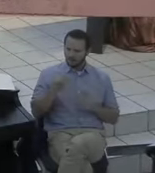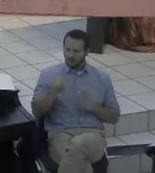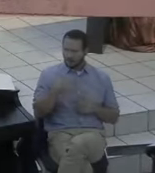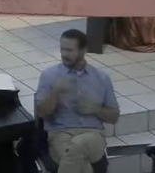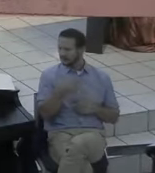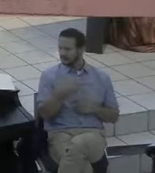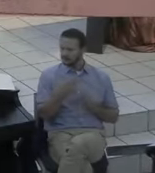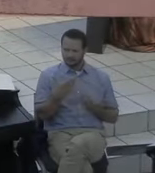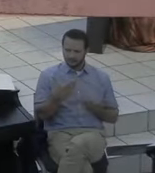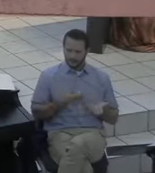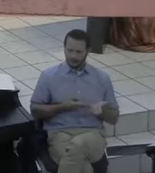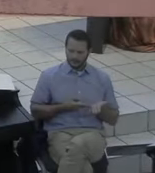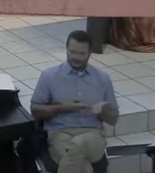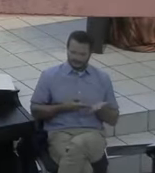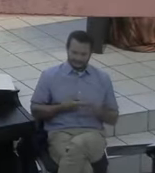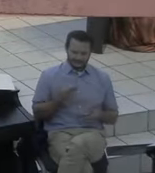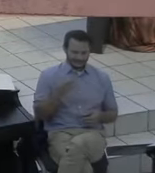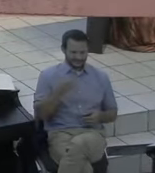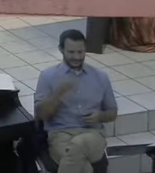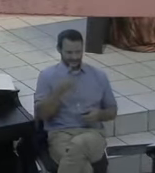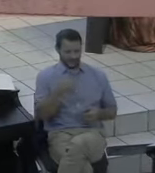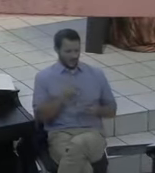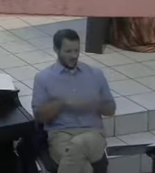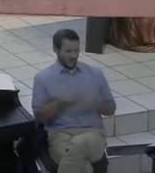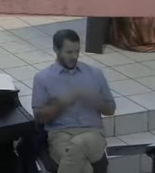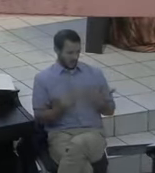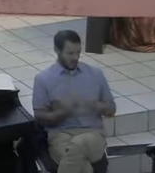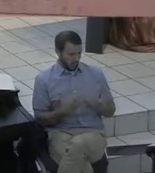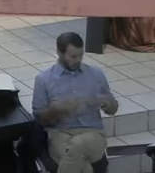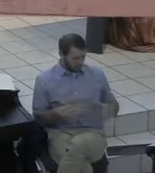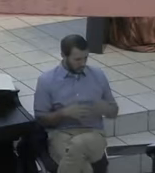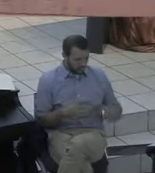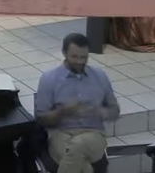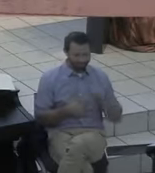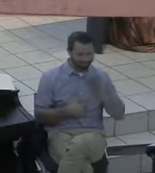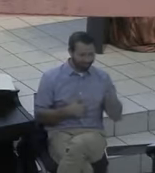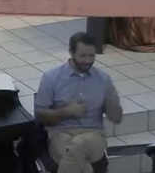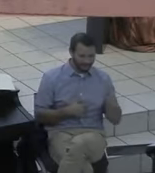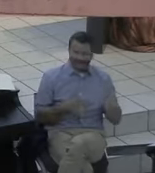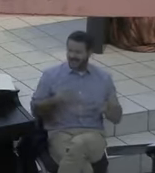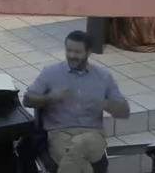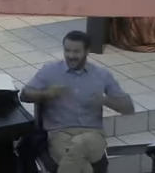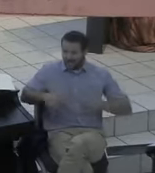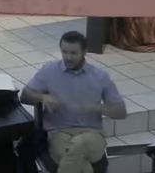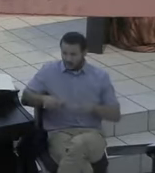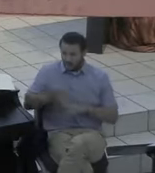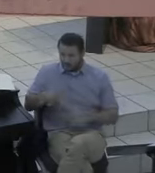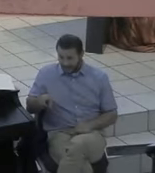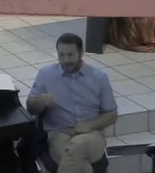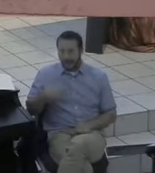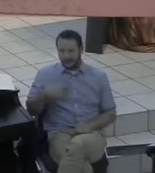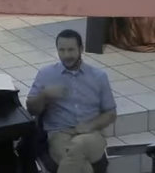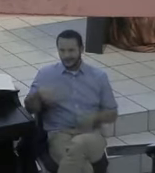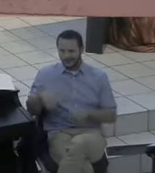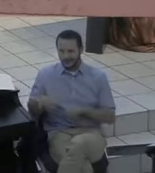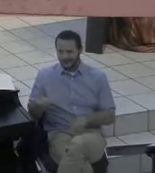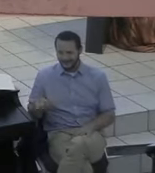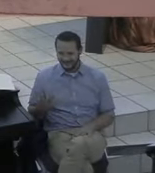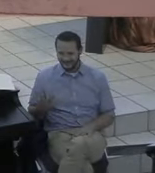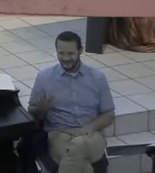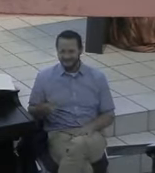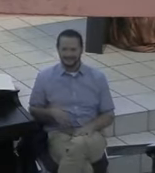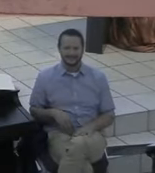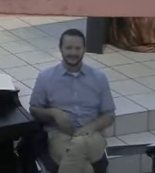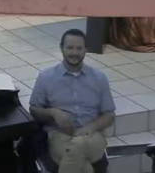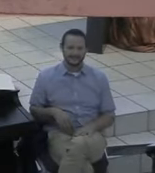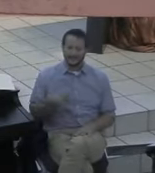this struggle. He says, "What I want to do, I don't do, and what I don't want to do, I do do." And we see Peter,